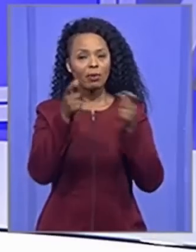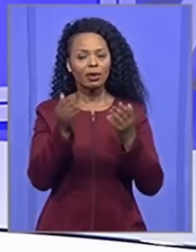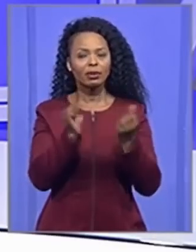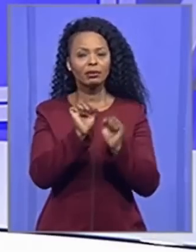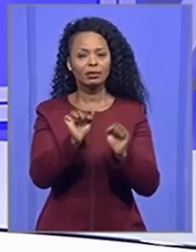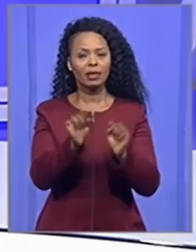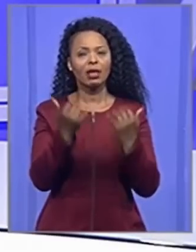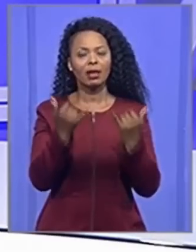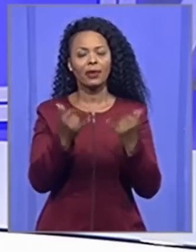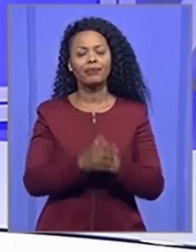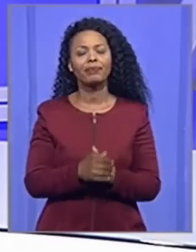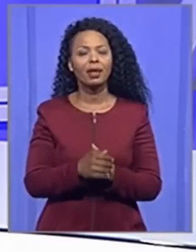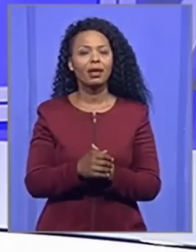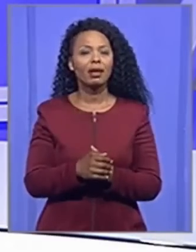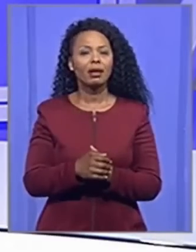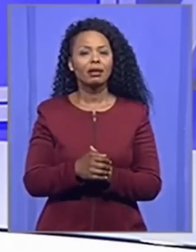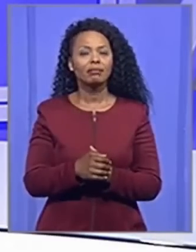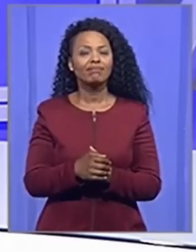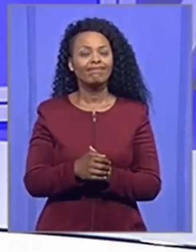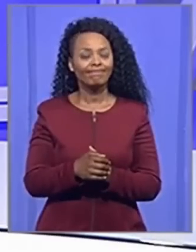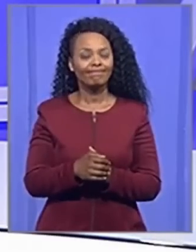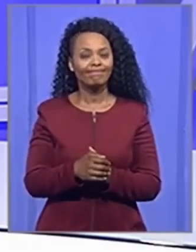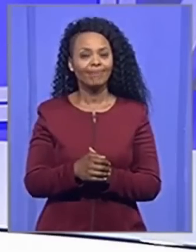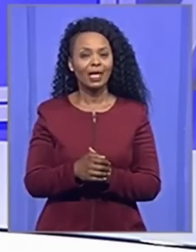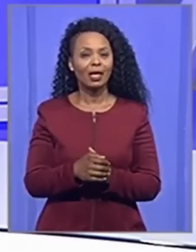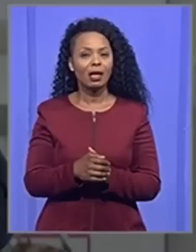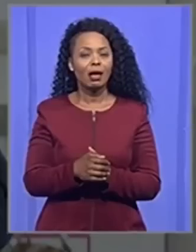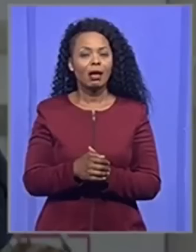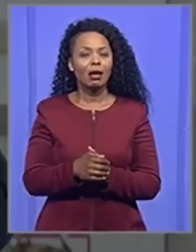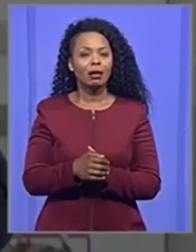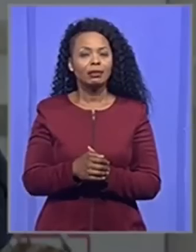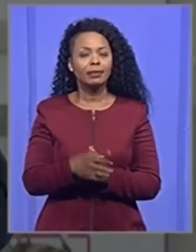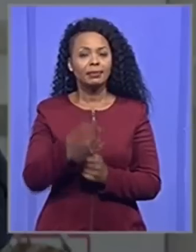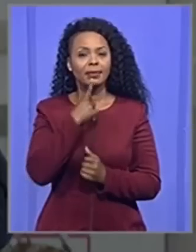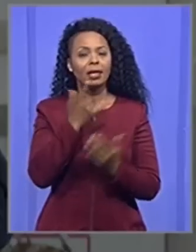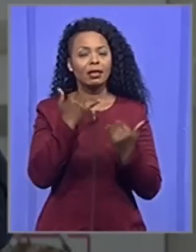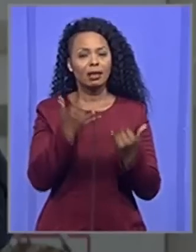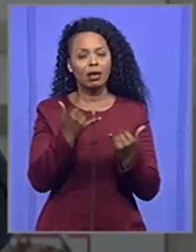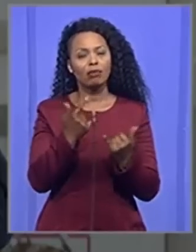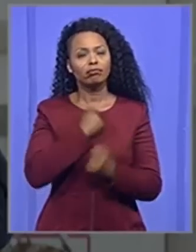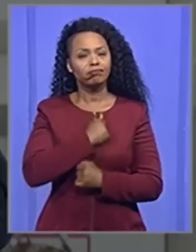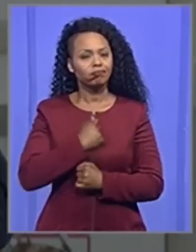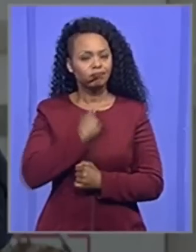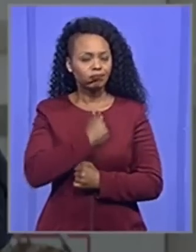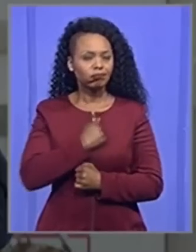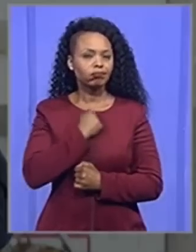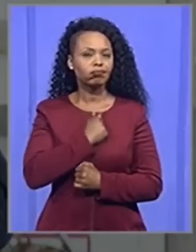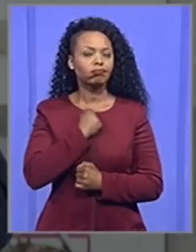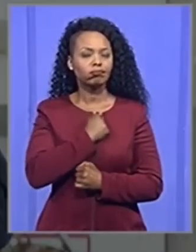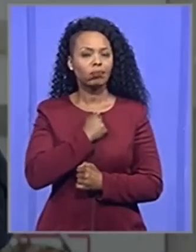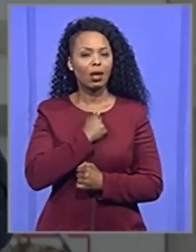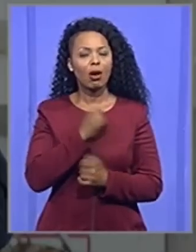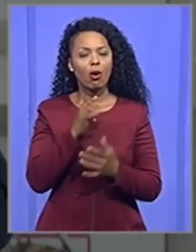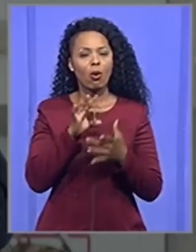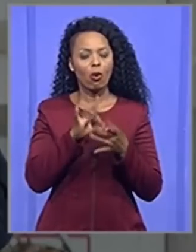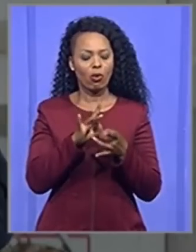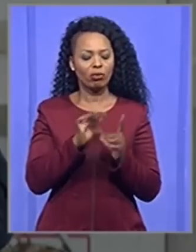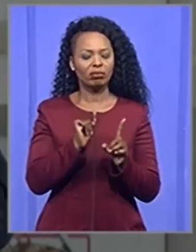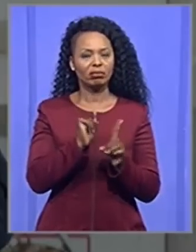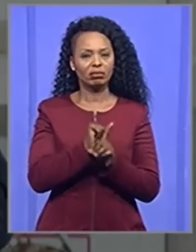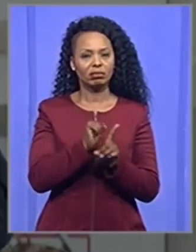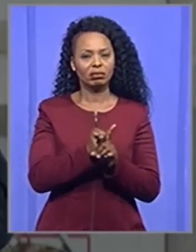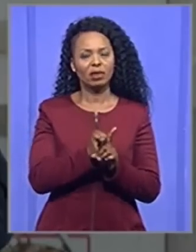mabapi le poledišano ya rena ya letšatšing le la lehono mo re rego melaetša ya matshedišo e tšwela pele go romelwa lapeng la mohlami wa